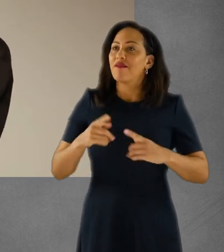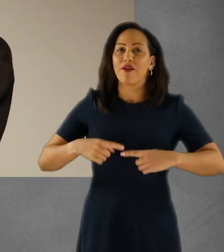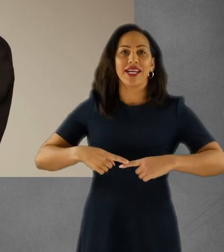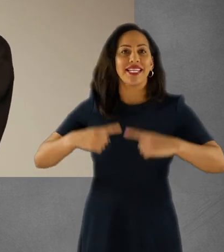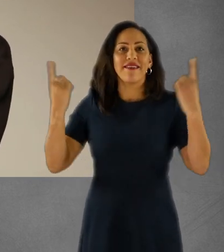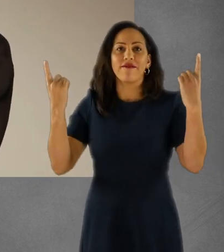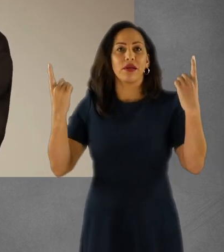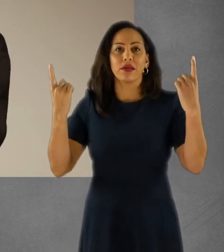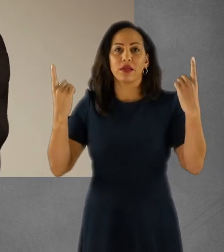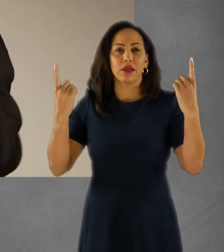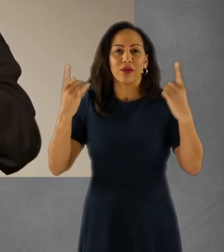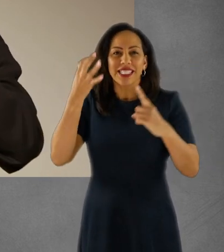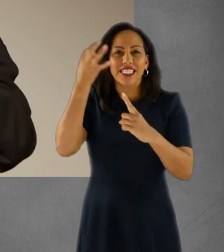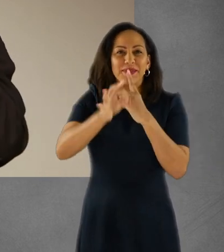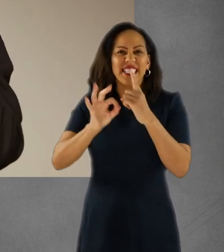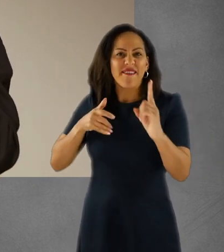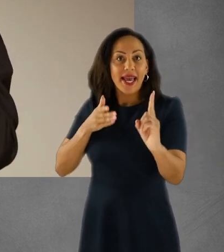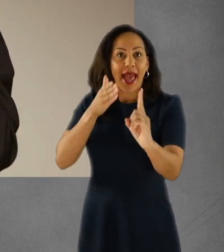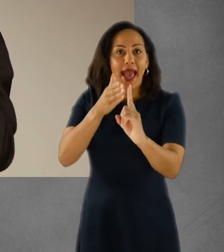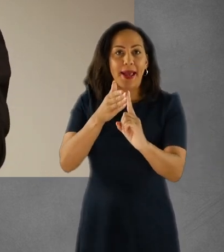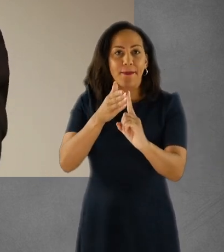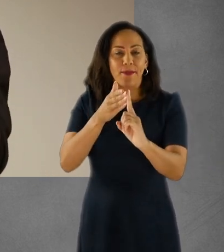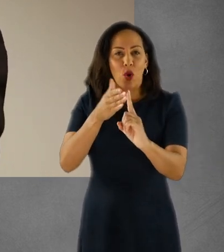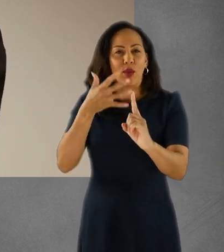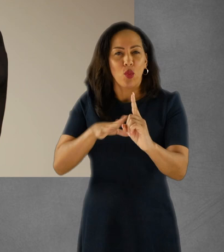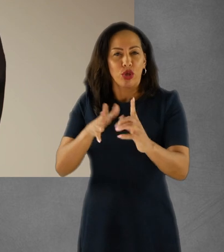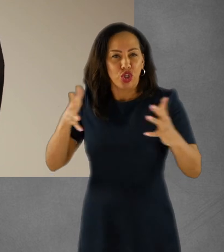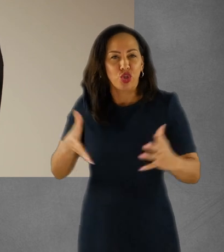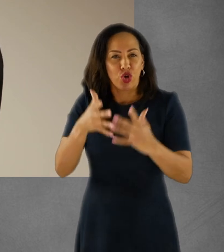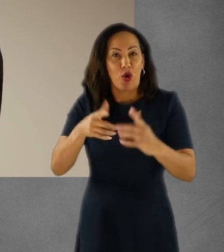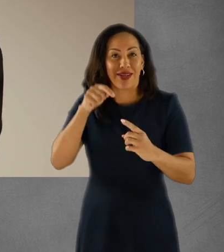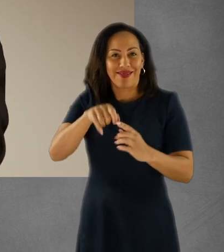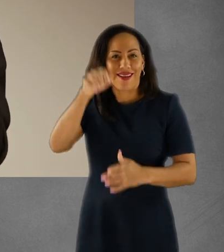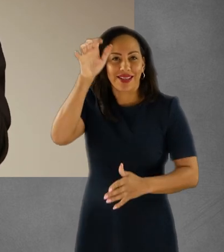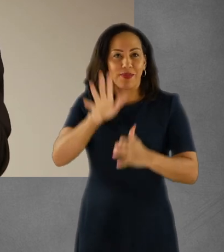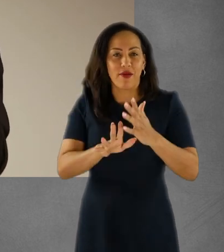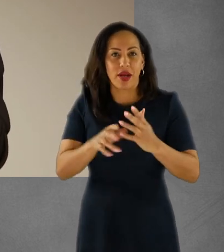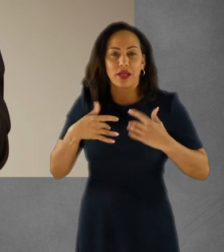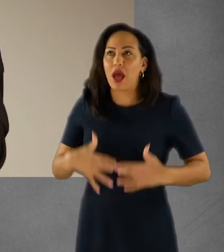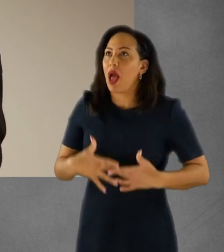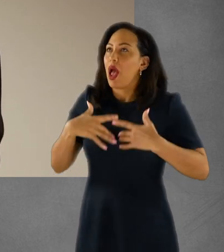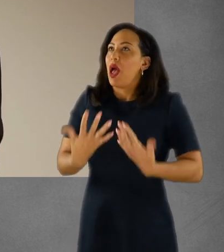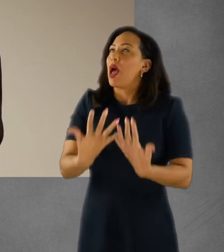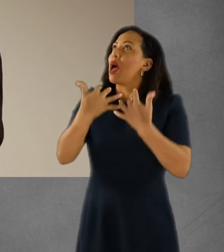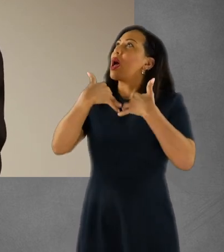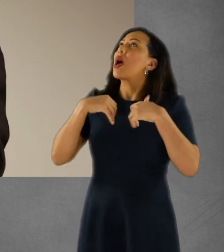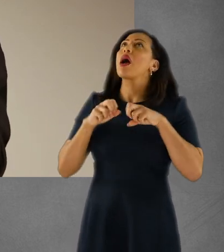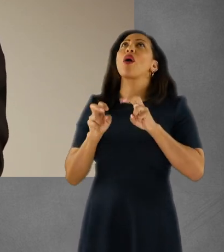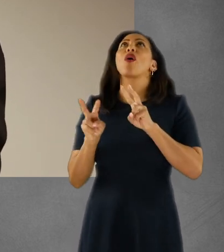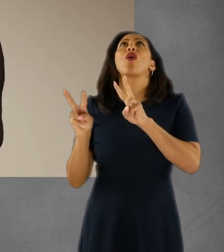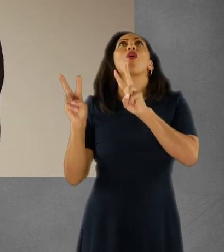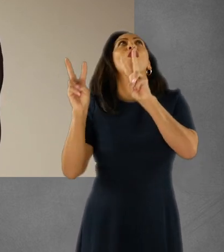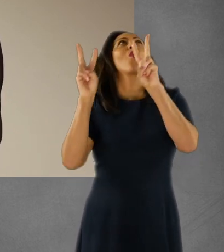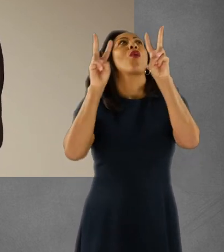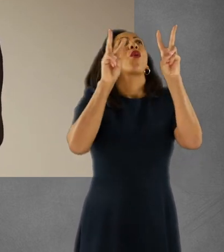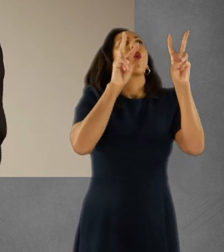very didactic. So we wanted to kind of subvert the didacticness of that experience. But we did want to maybe tap into kind of